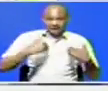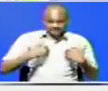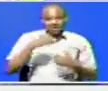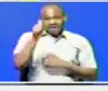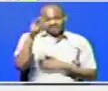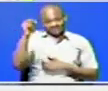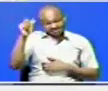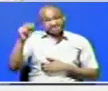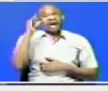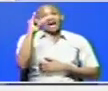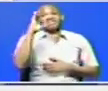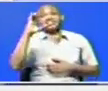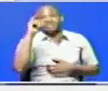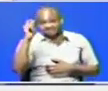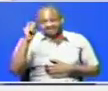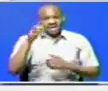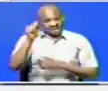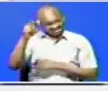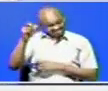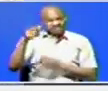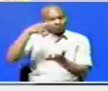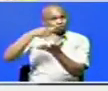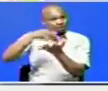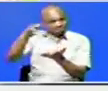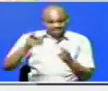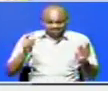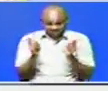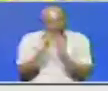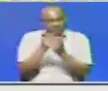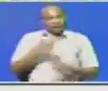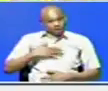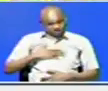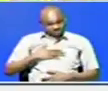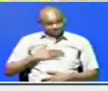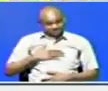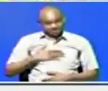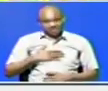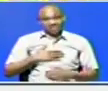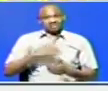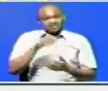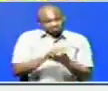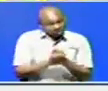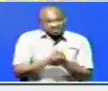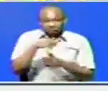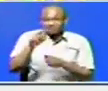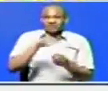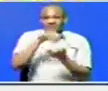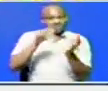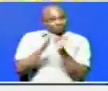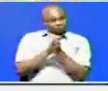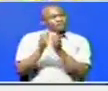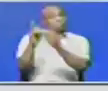agents, ICT agents, embedded within our team. The Center for Multi-Party Democracy met political party